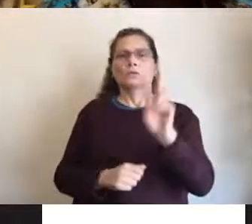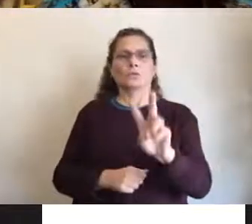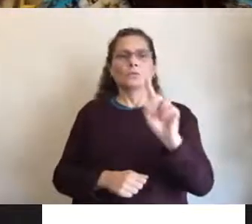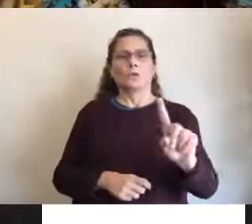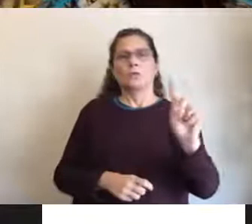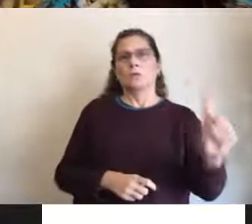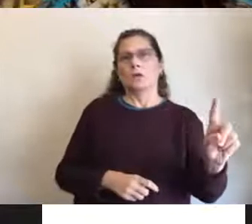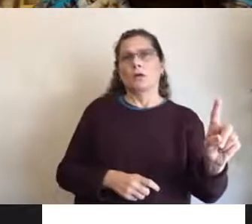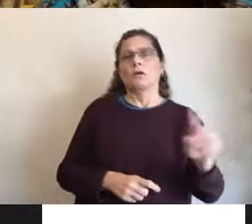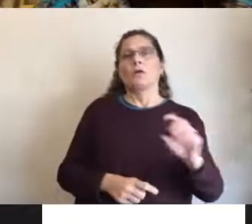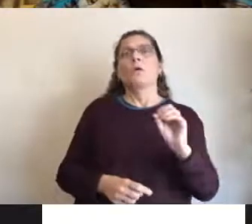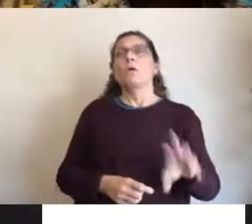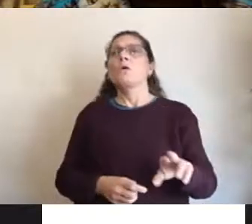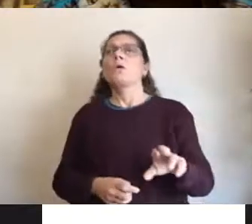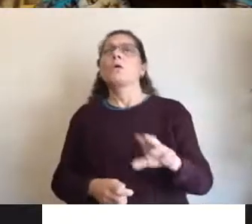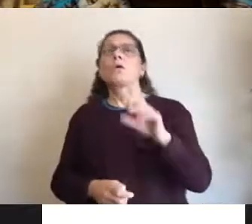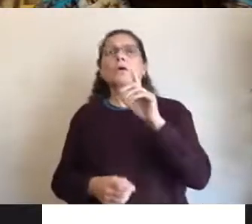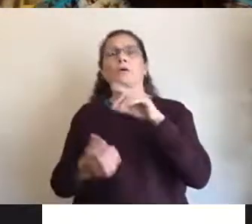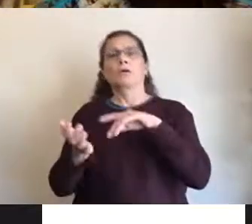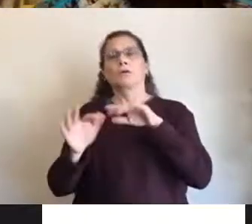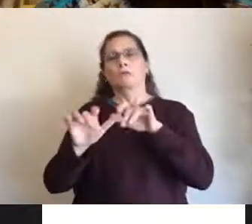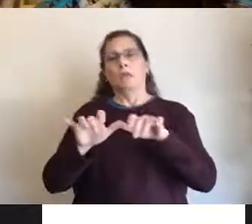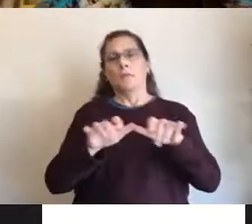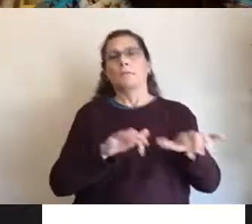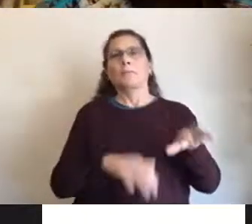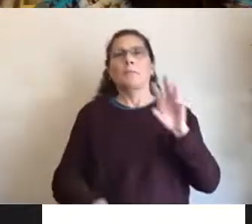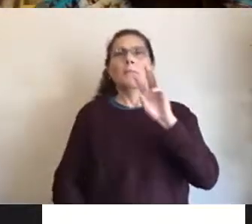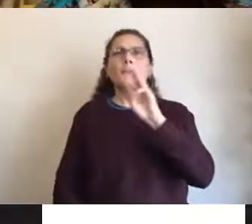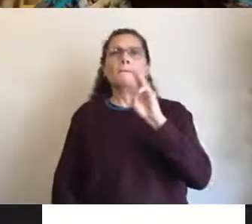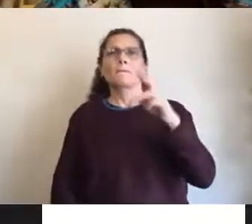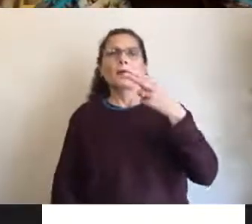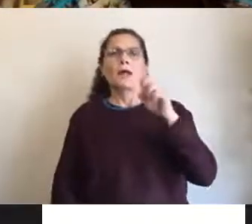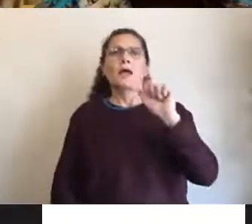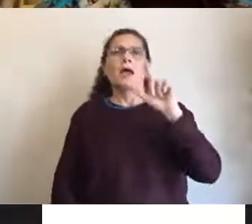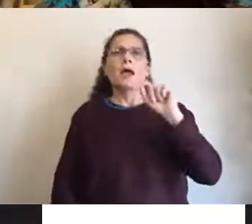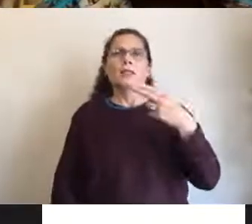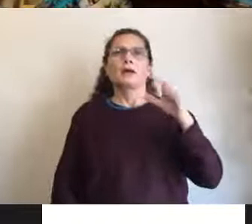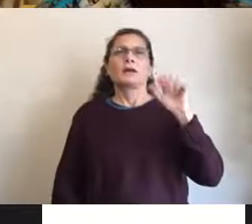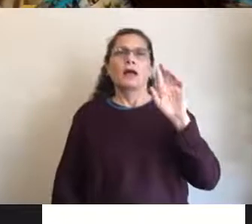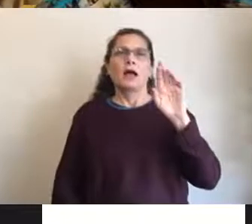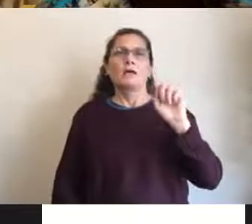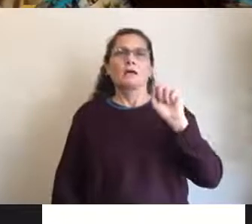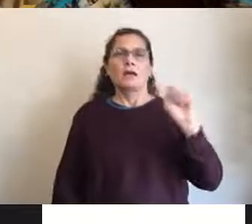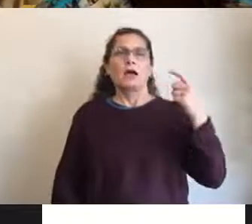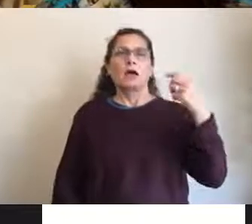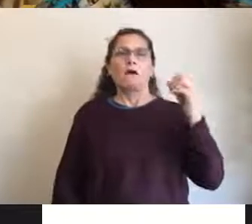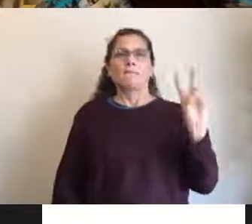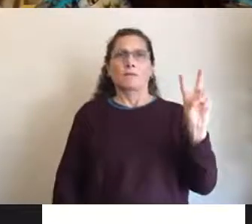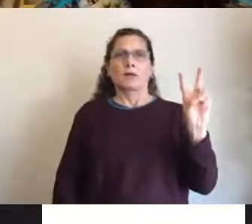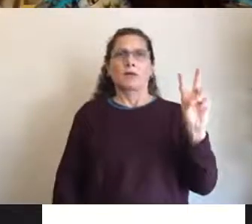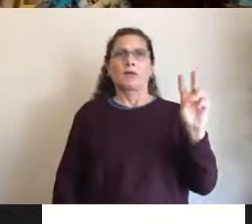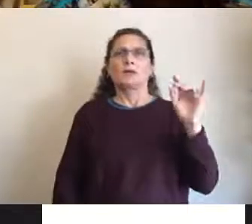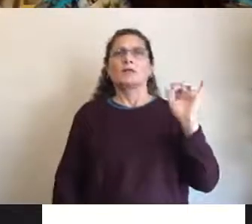healthcare.gov or whizcovered.com to sign up. So again, you've got basically 5 weeks to do this, so please take advantage of